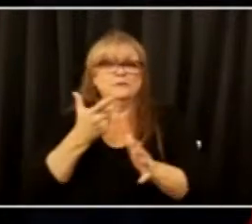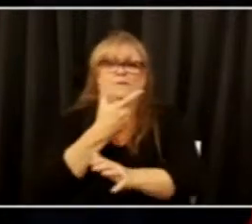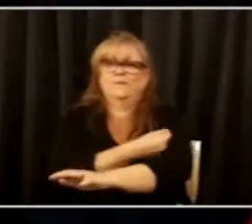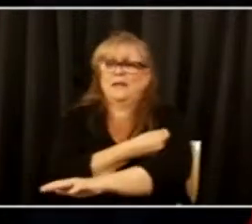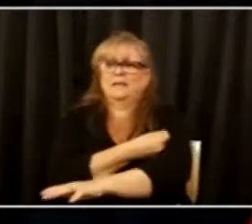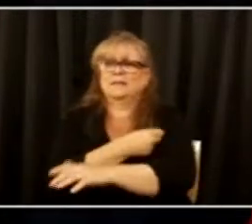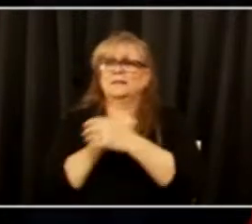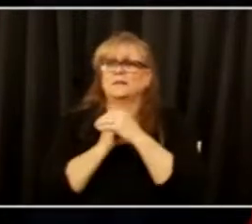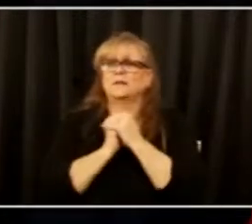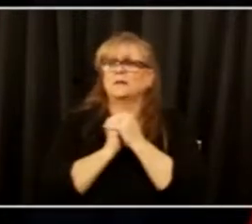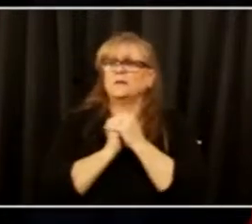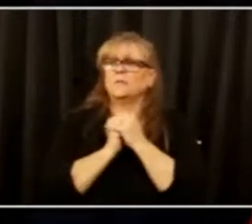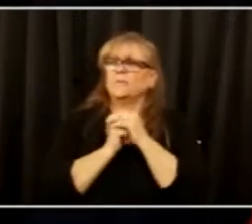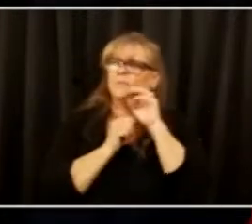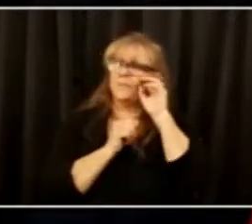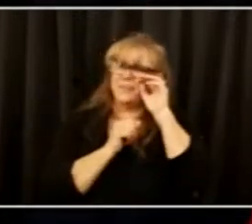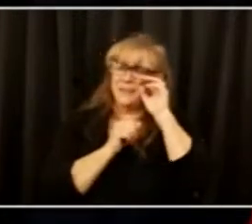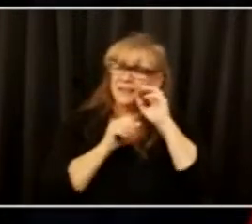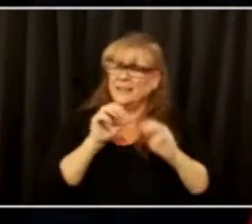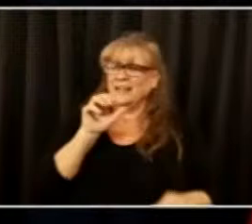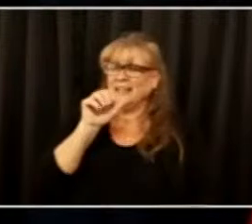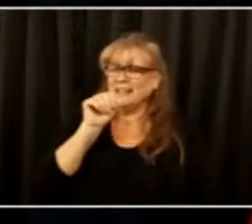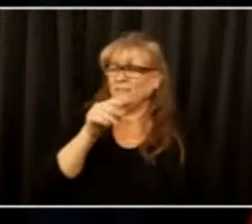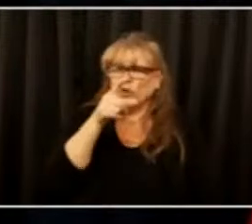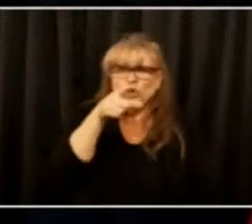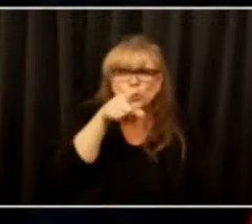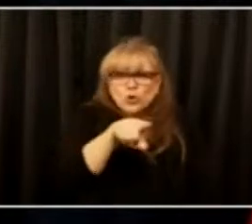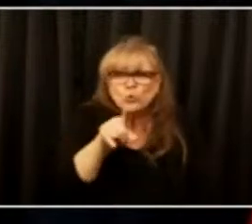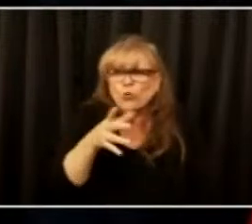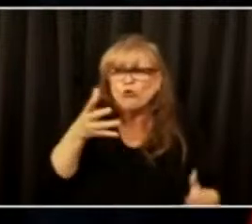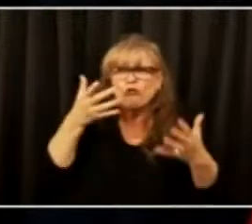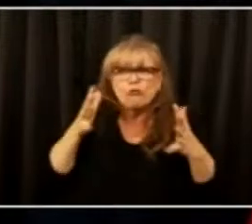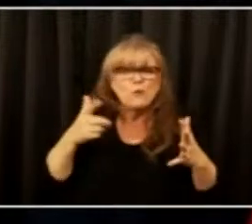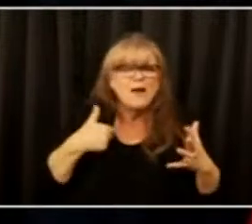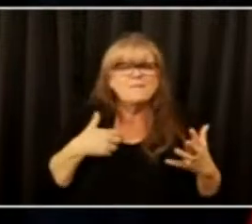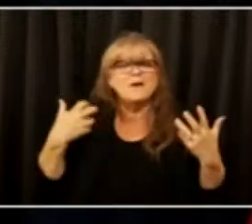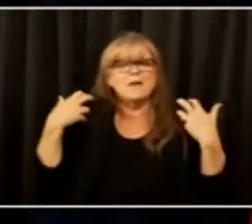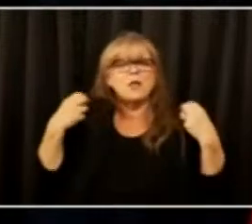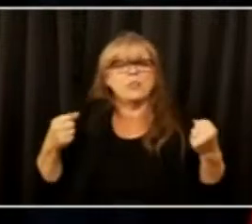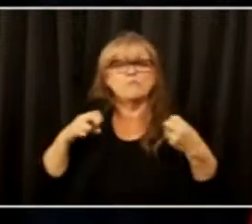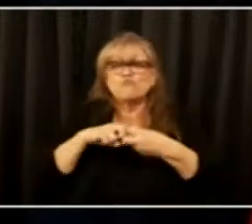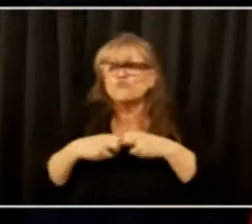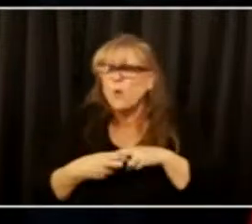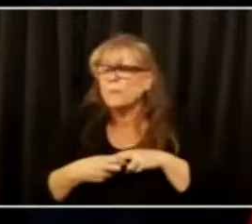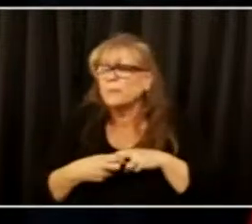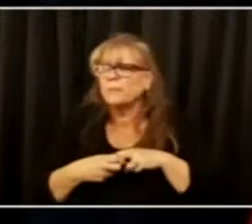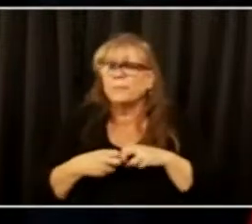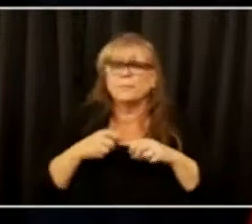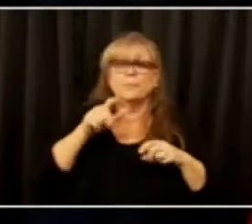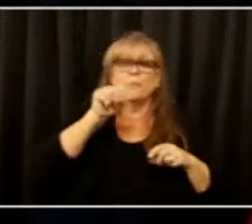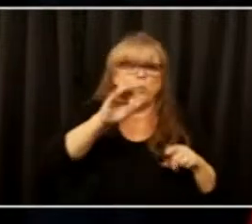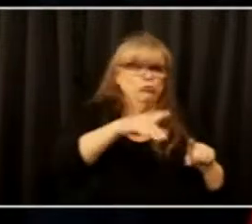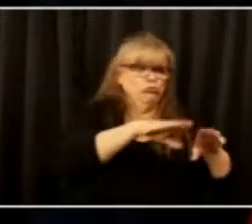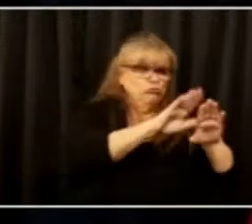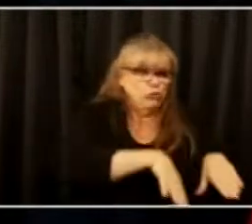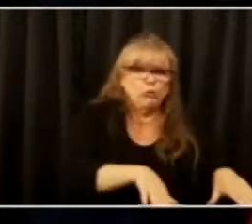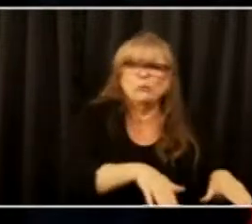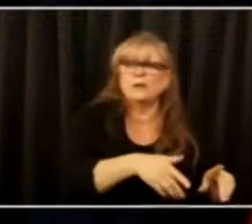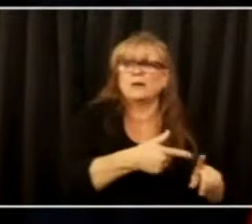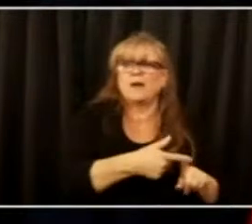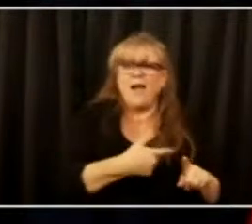get vaccinated. If you have a chronic medical condition, if your child has a chronic medical condition, there is a risk of severe complications